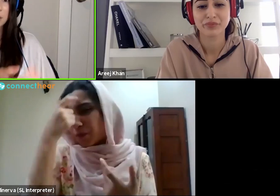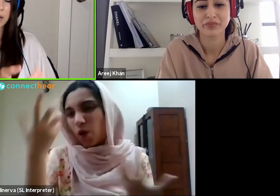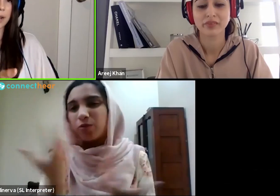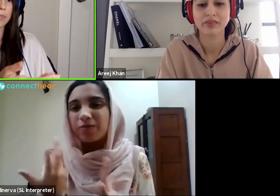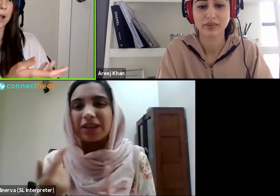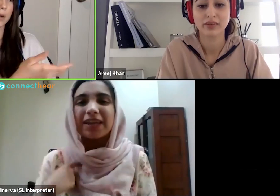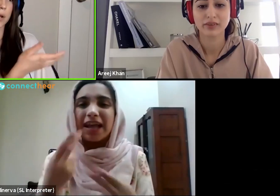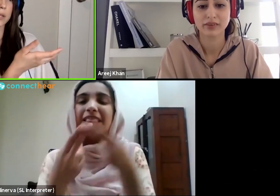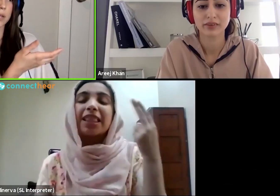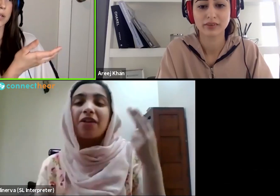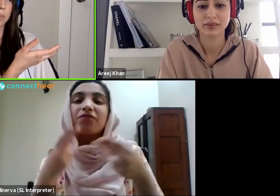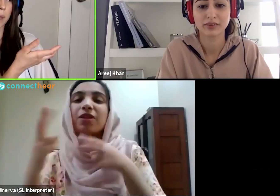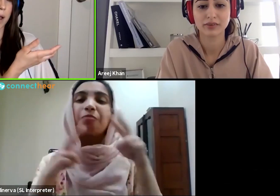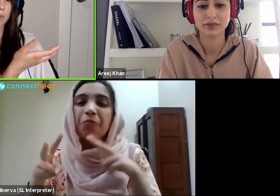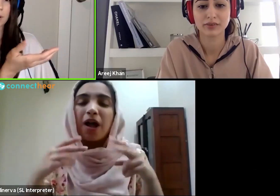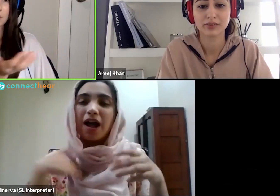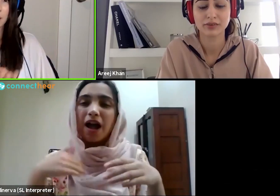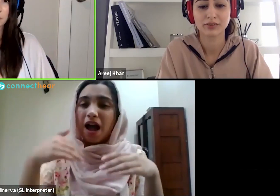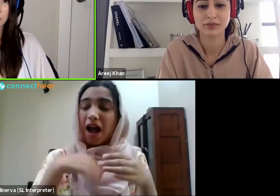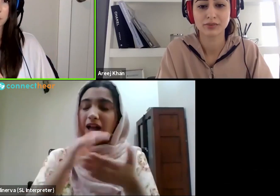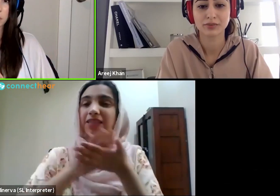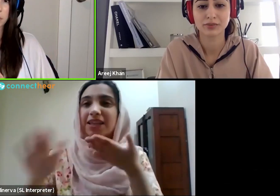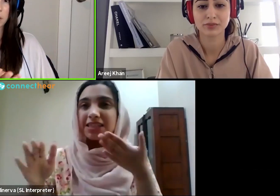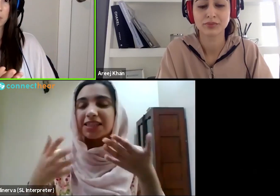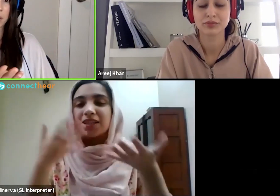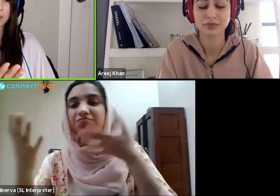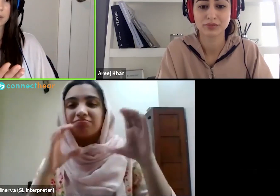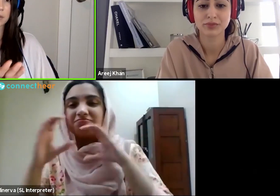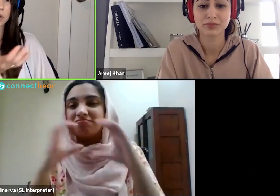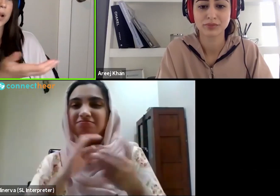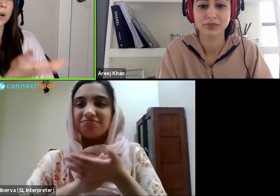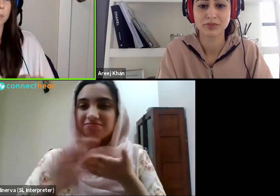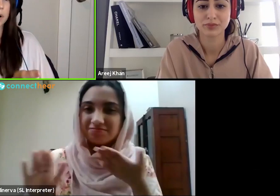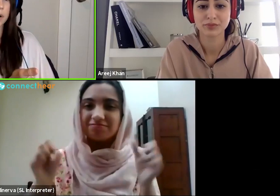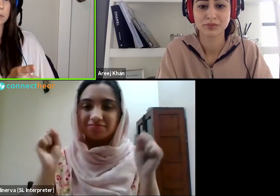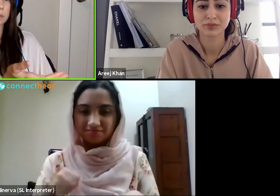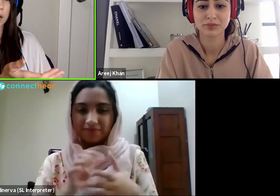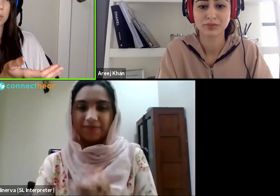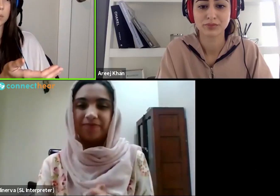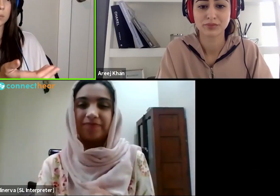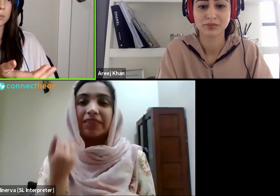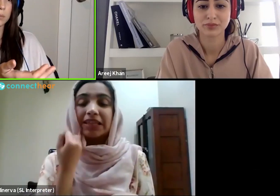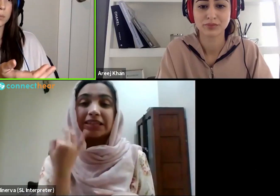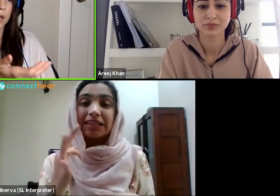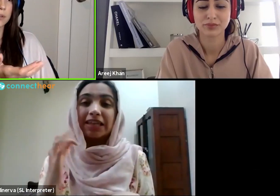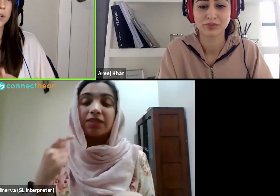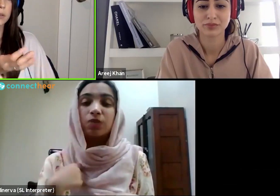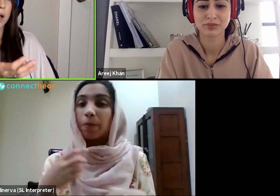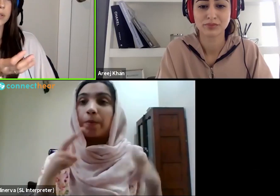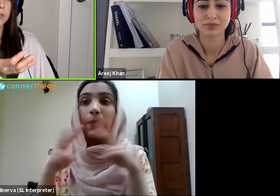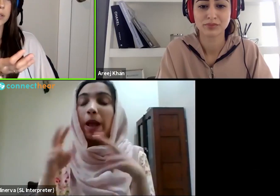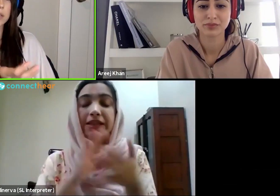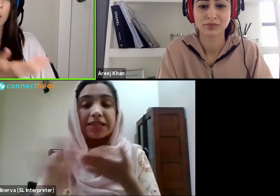better? And that creates a good pathway to the conversation, because you're never a burden. Having